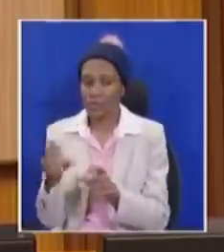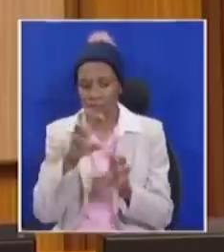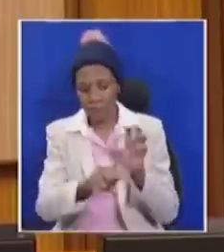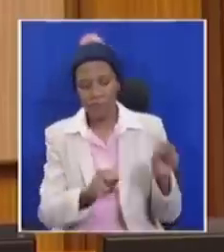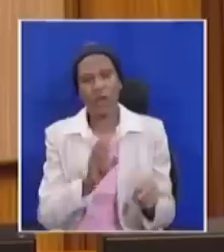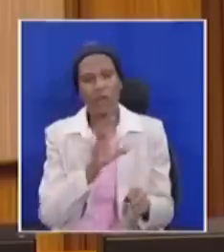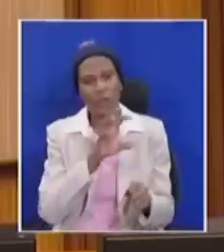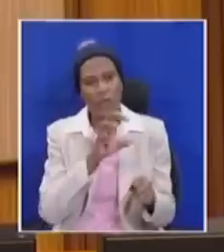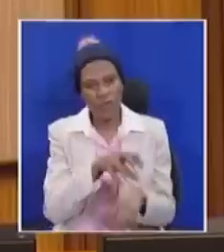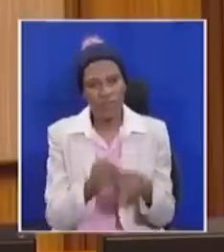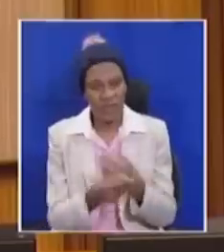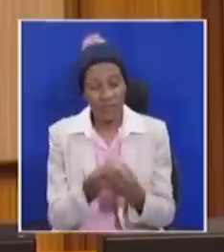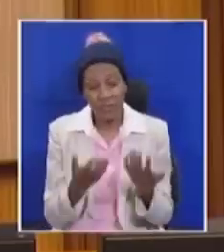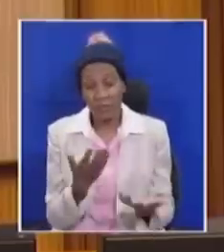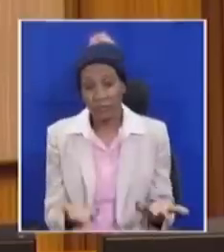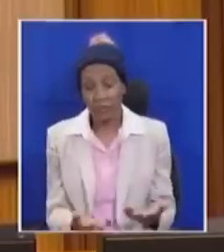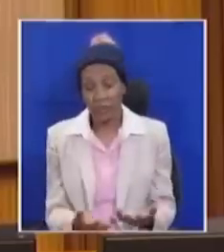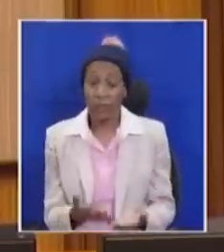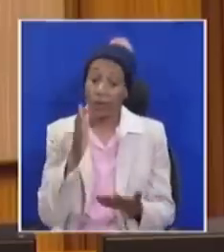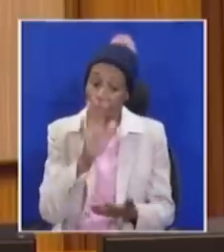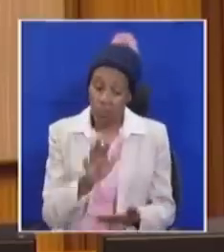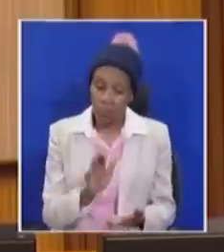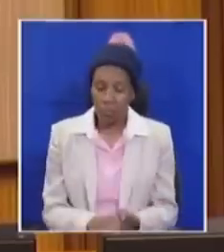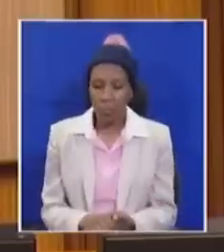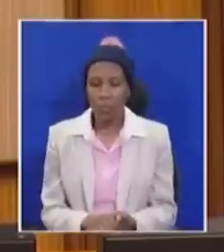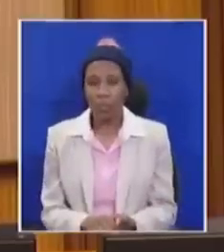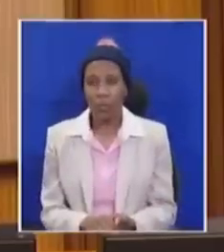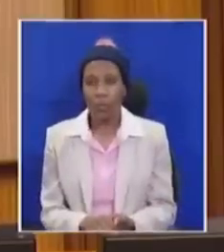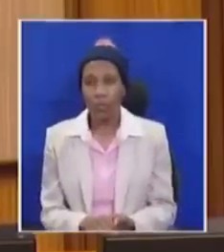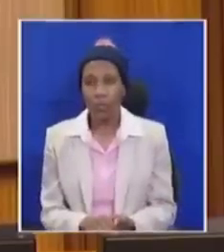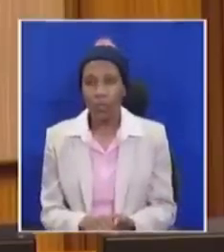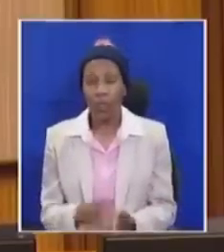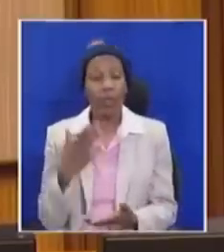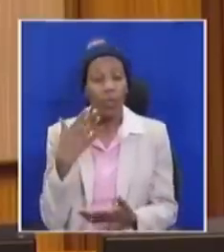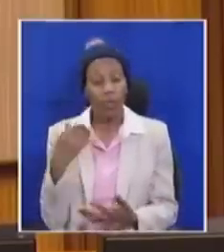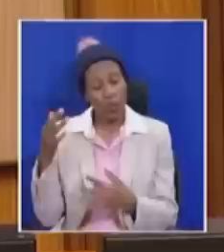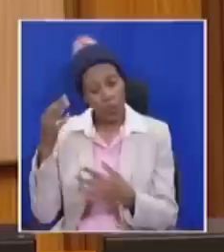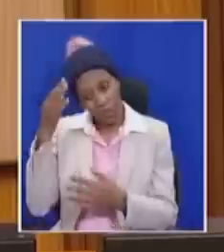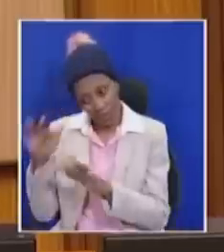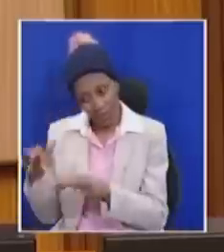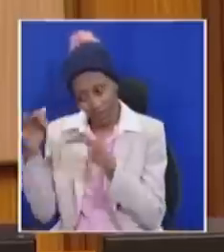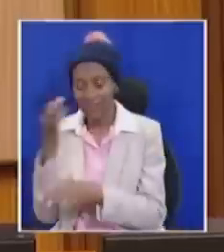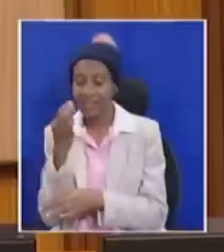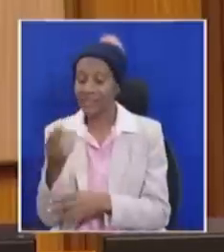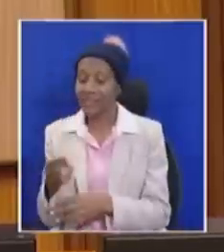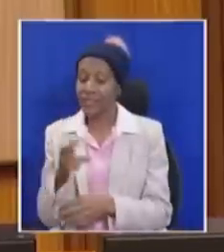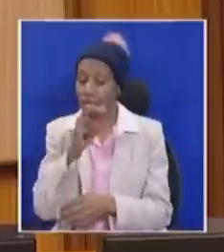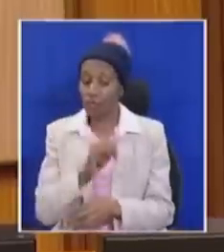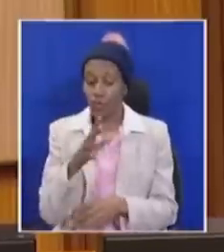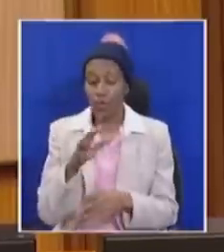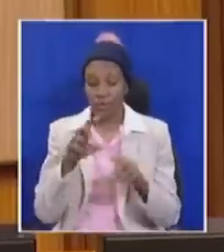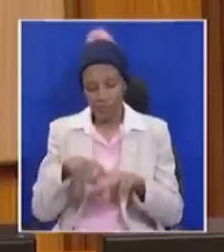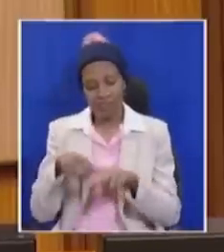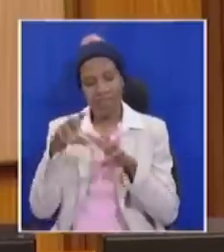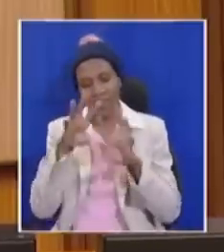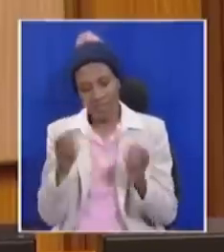way, did you excuse yourself when the cabinet took a decision to place Northwest under administration? Because Mr.